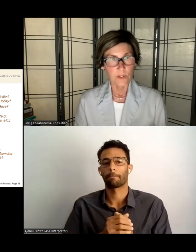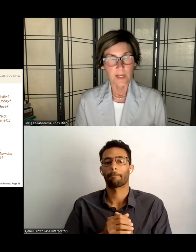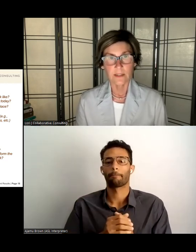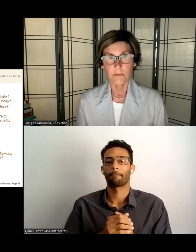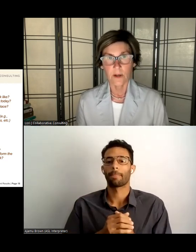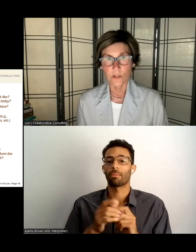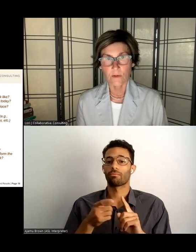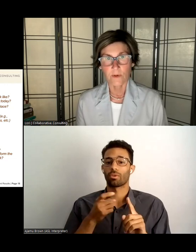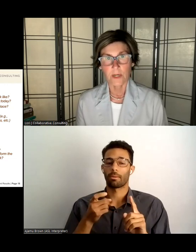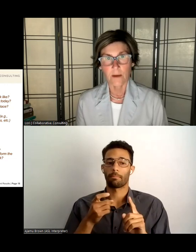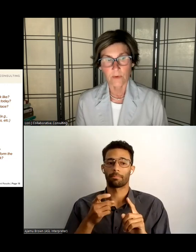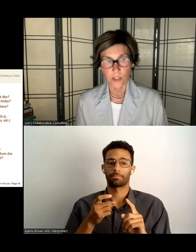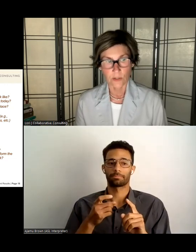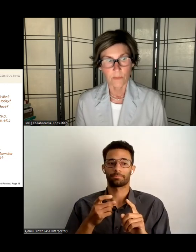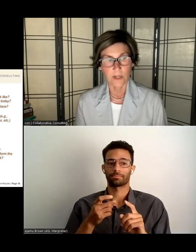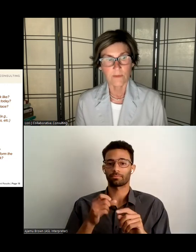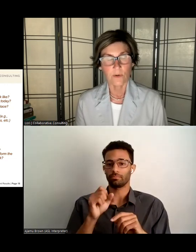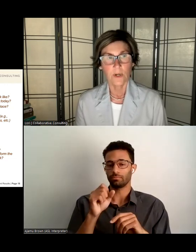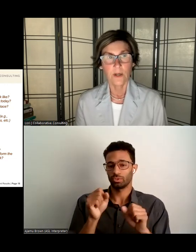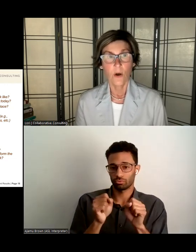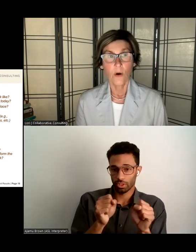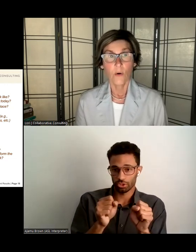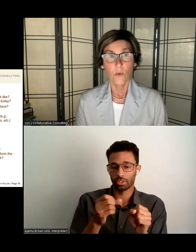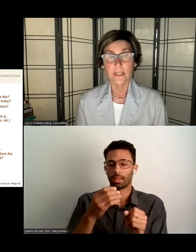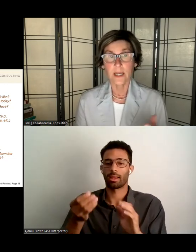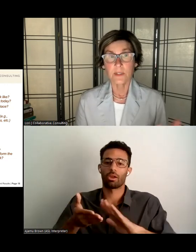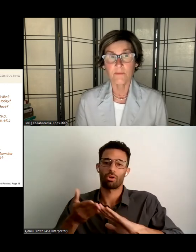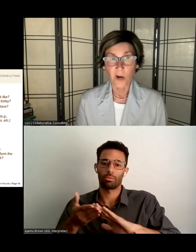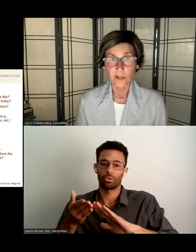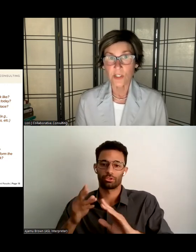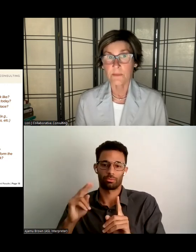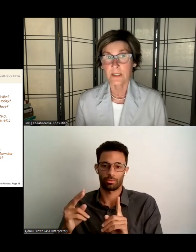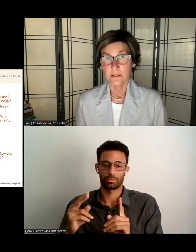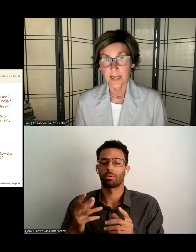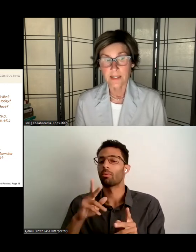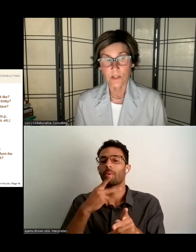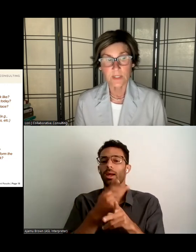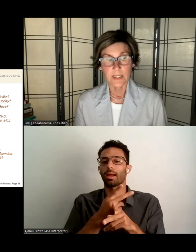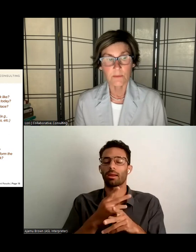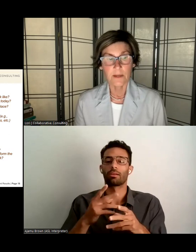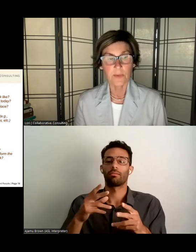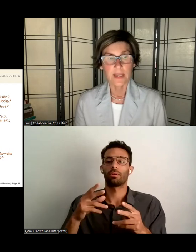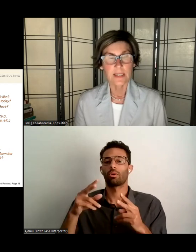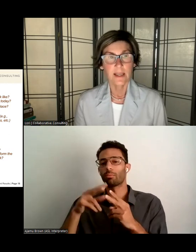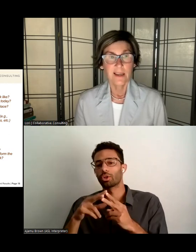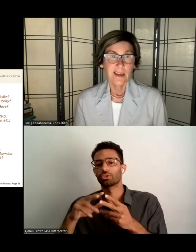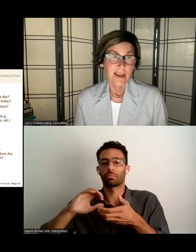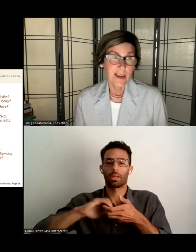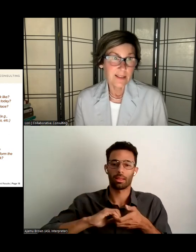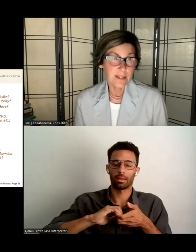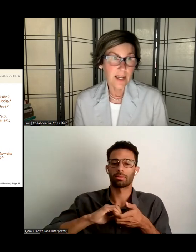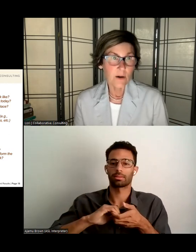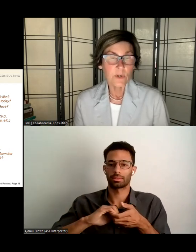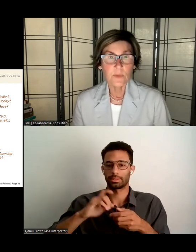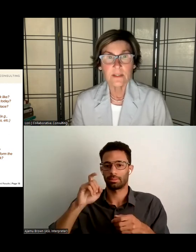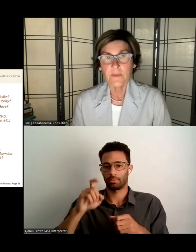strategic perspective, but also from an operational point of view. What types of partnerships and alliances would need to be in place?